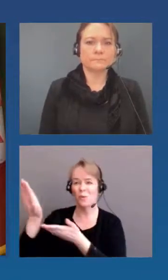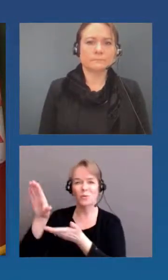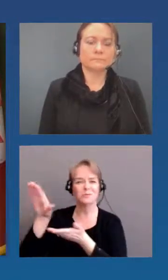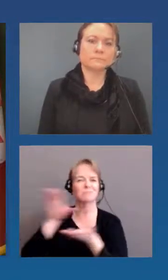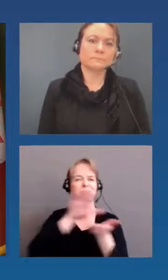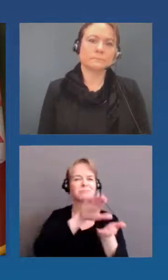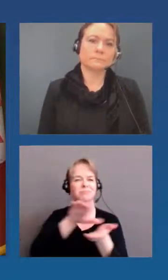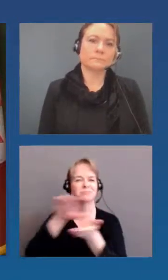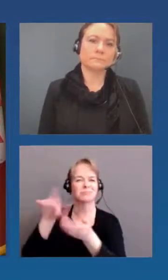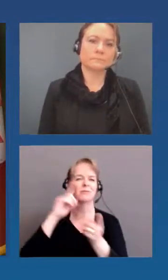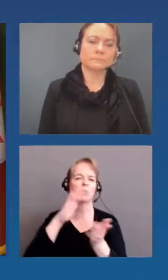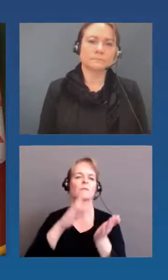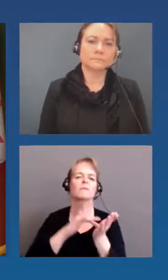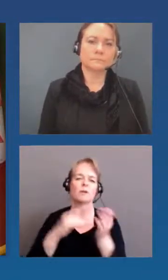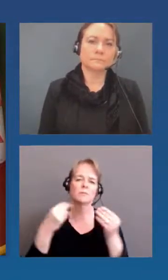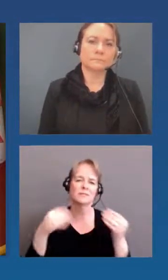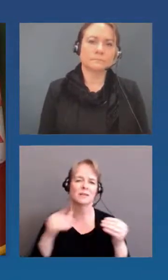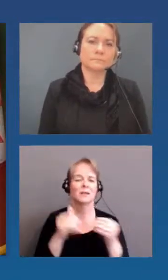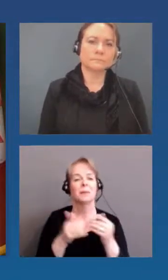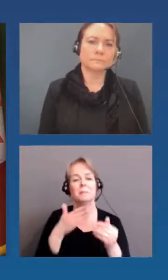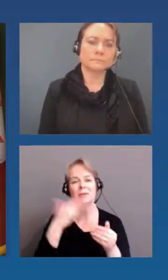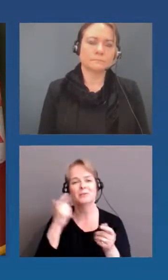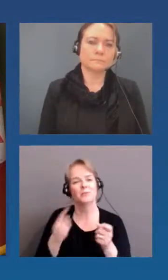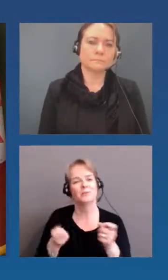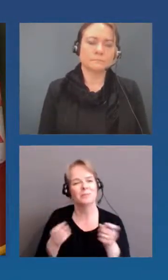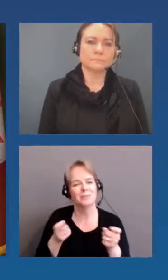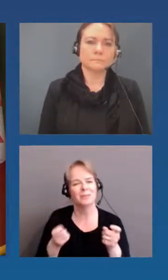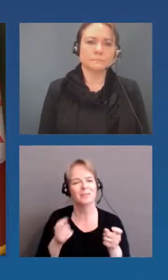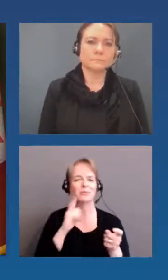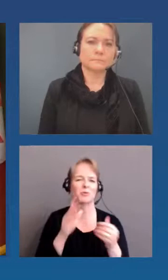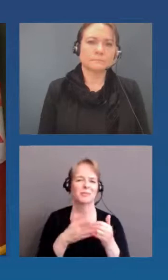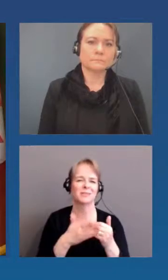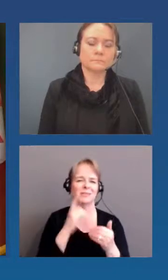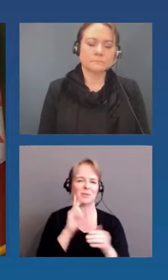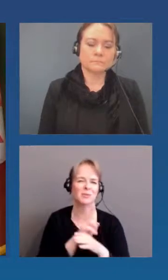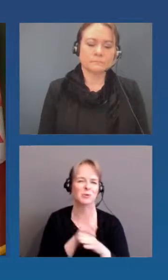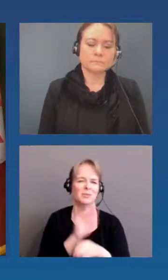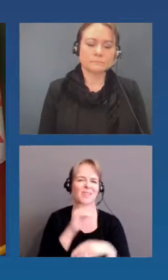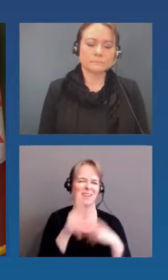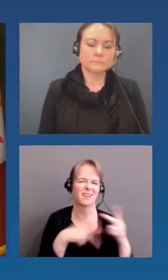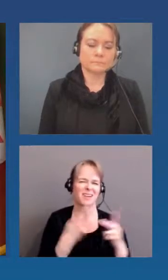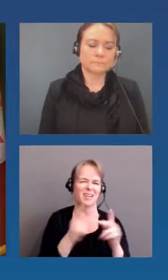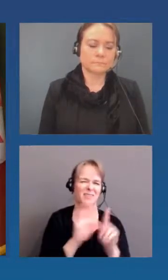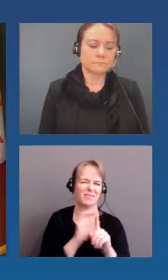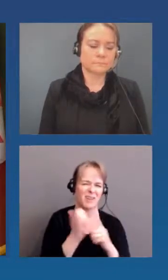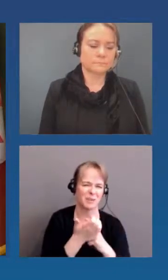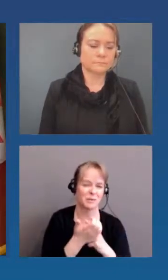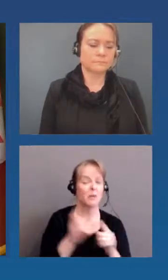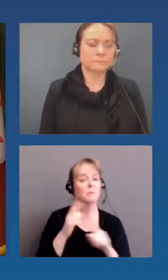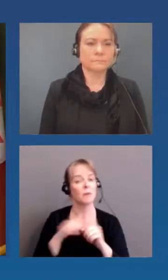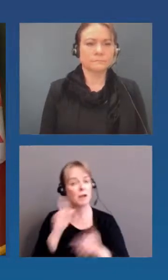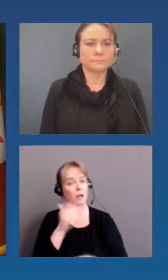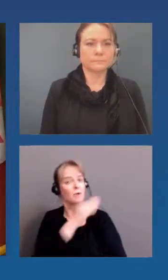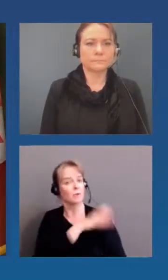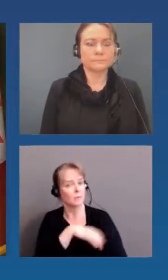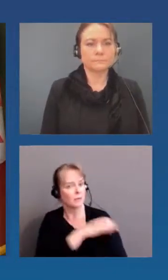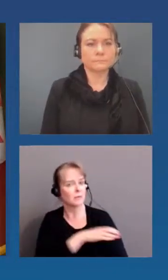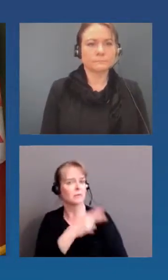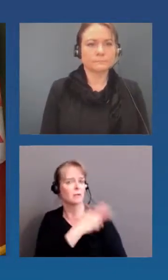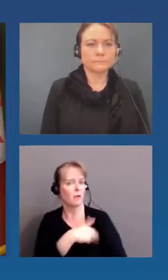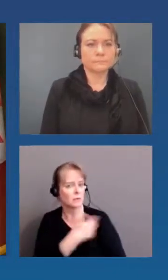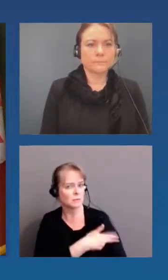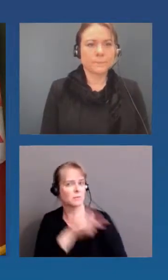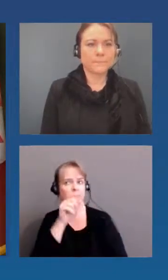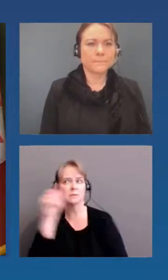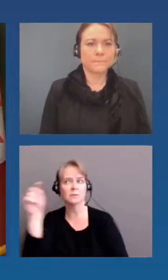to use in that type of environment. And on the other end, our clinics and our hospital partners that have clinics as well